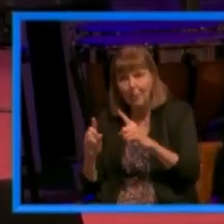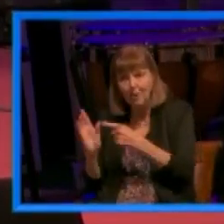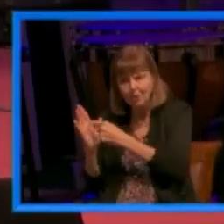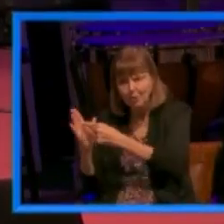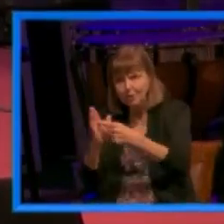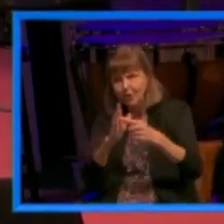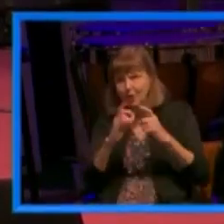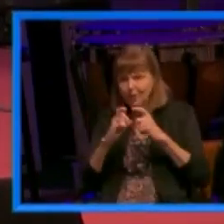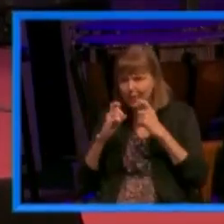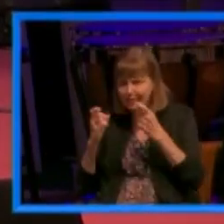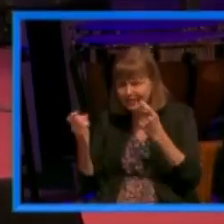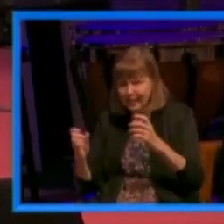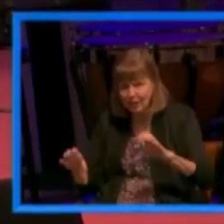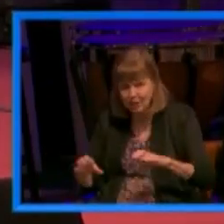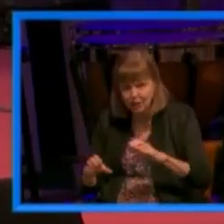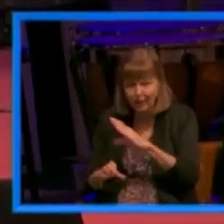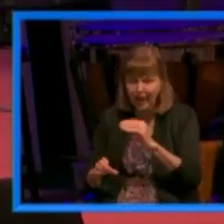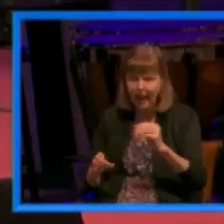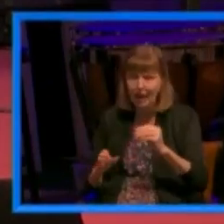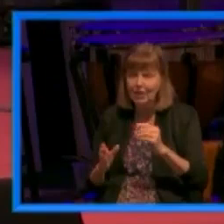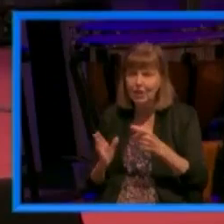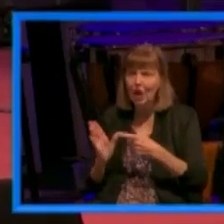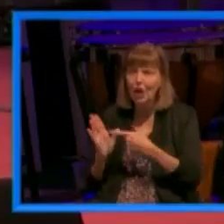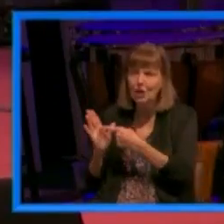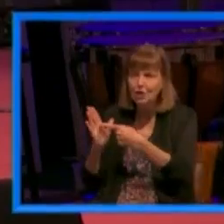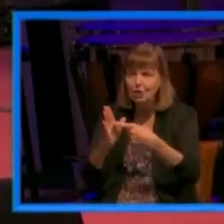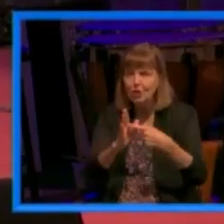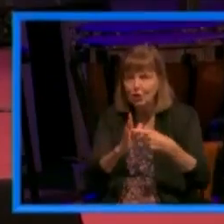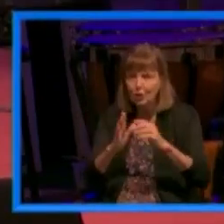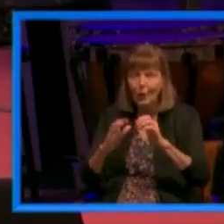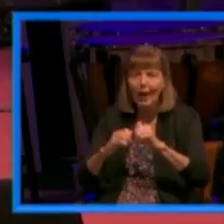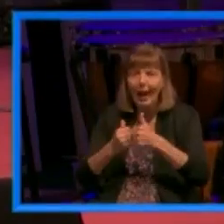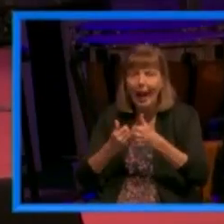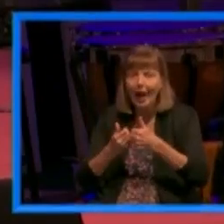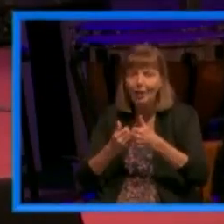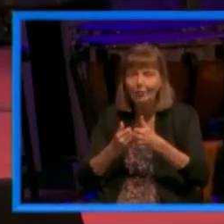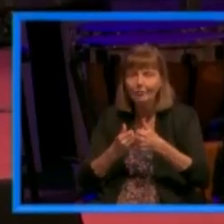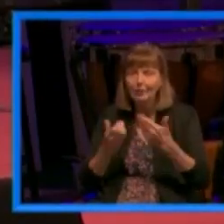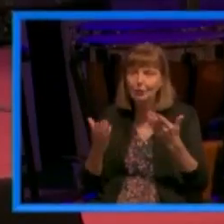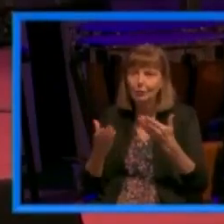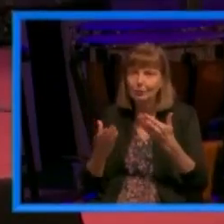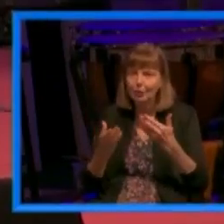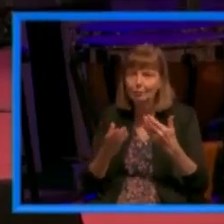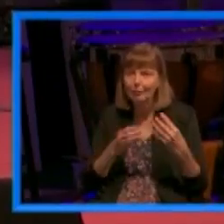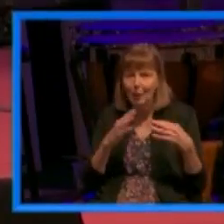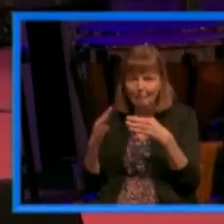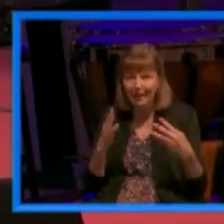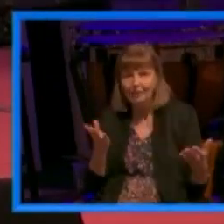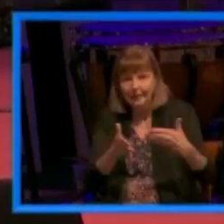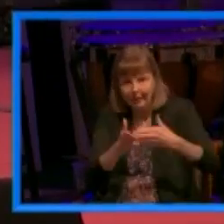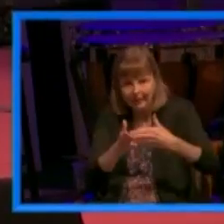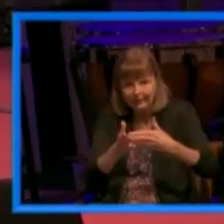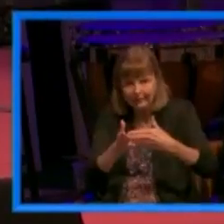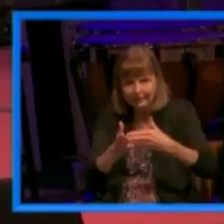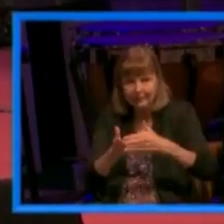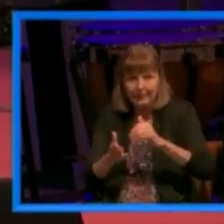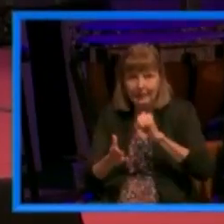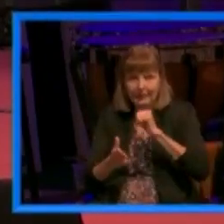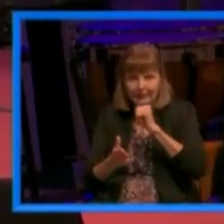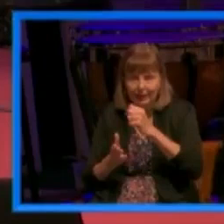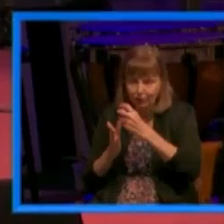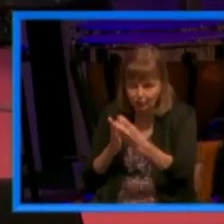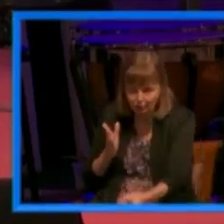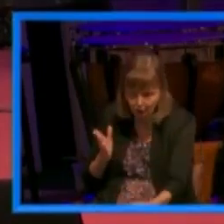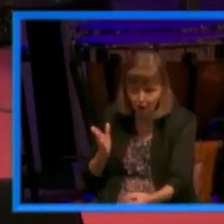you application of how to battle it, how to grow in the Lord and not fall into the cycle of sin. So